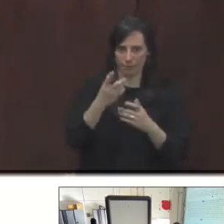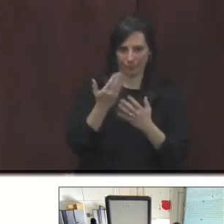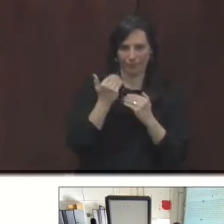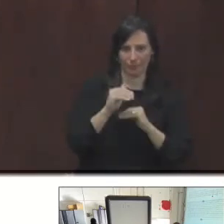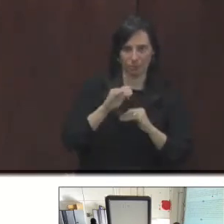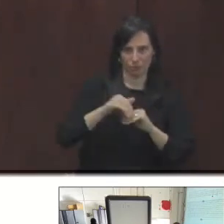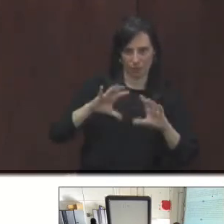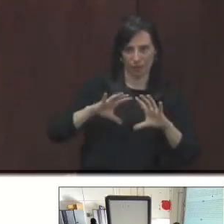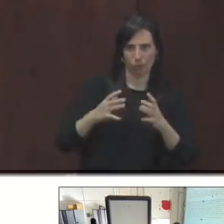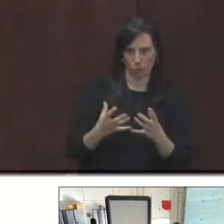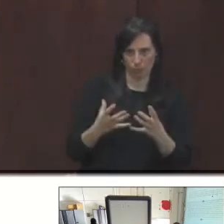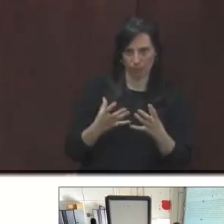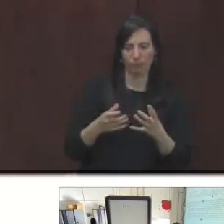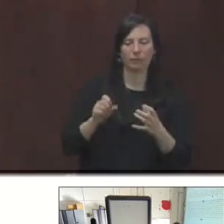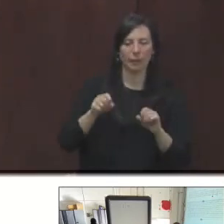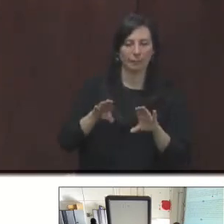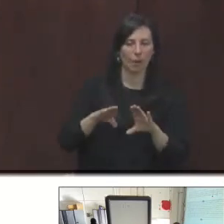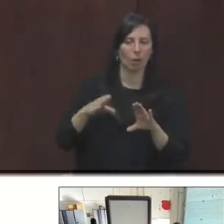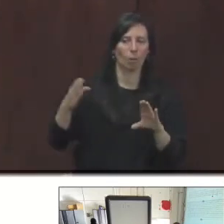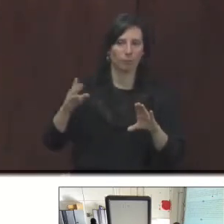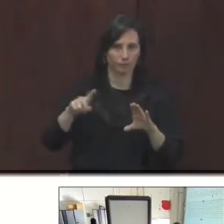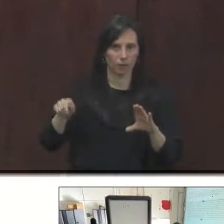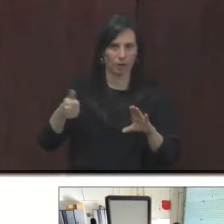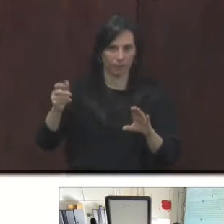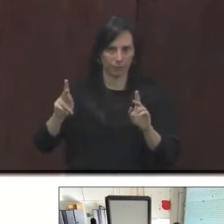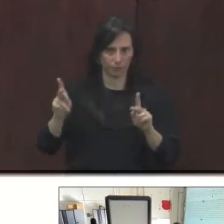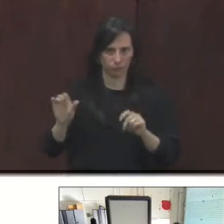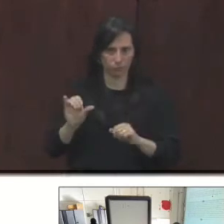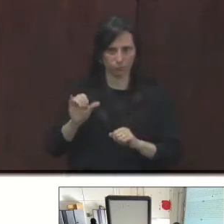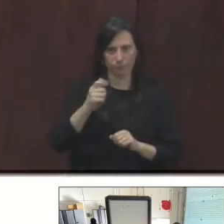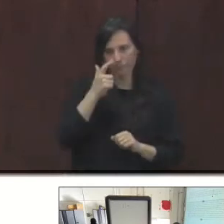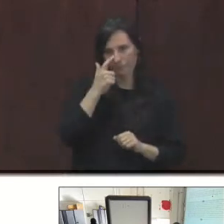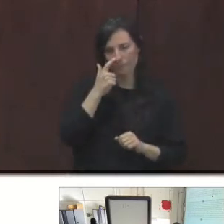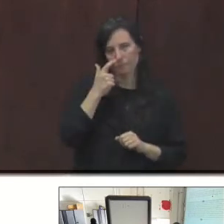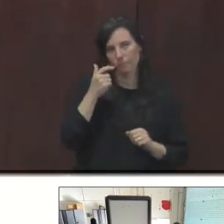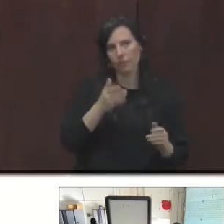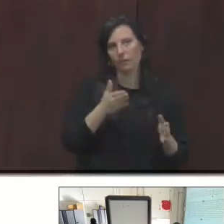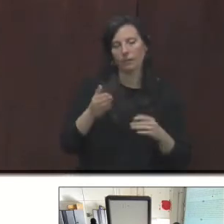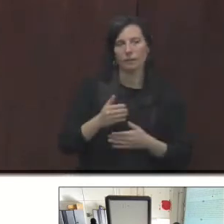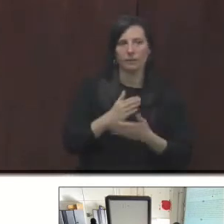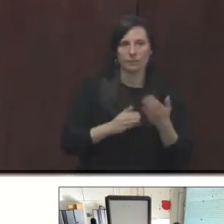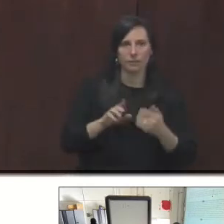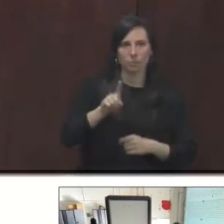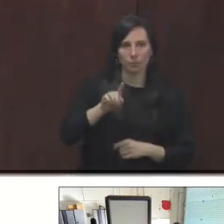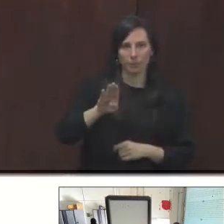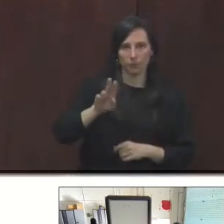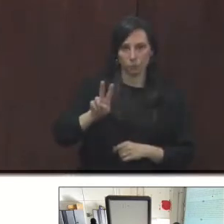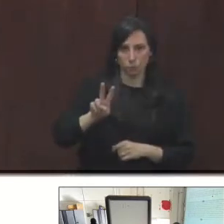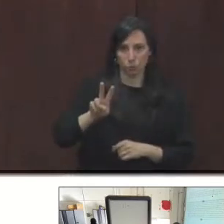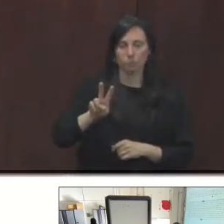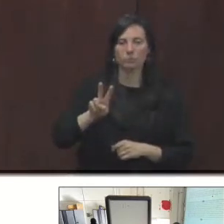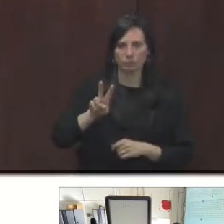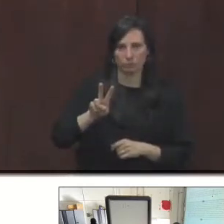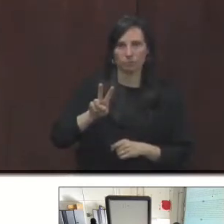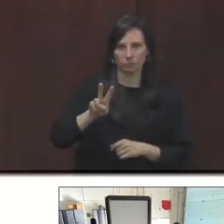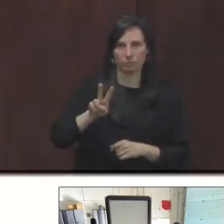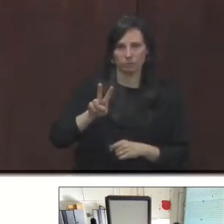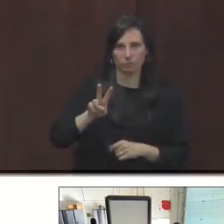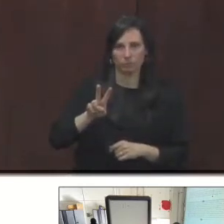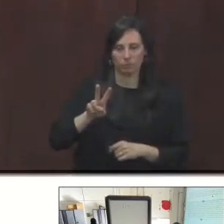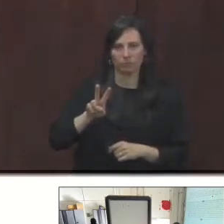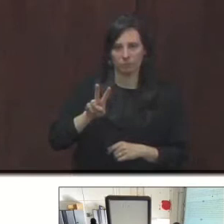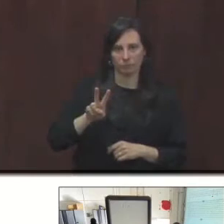Phase 1B2, which will be following next, is going to open it up to age 50 and plus, healthcare and frontline workers of that age group.